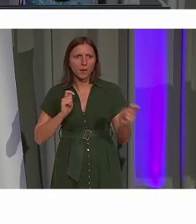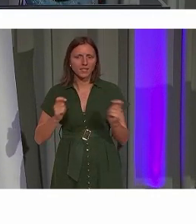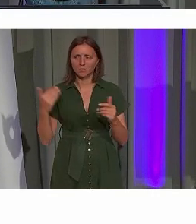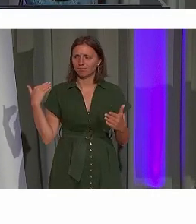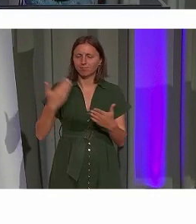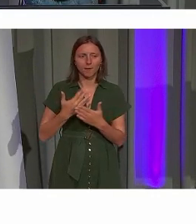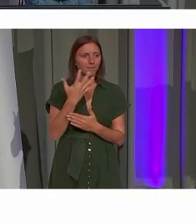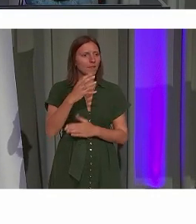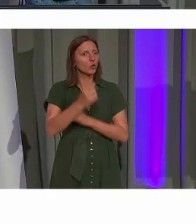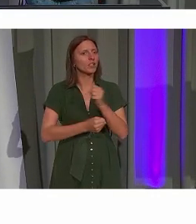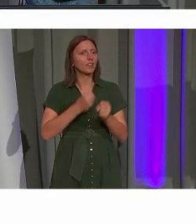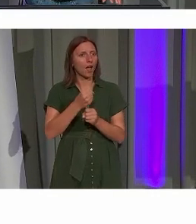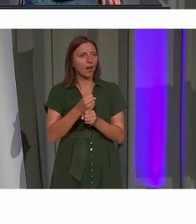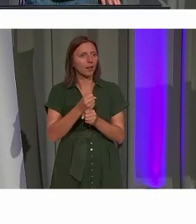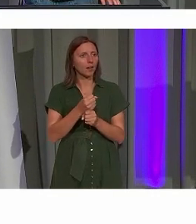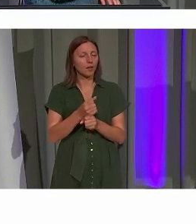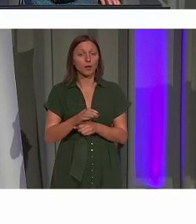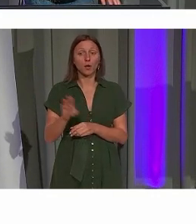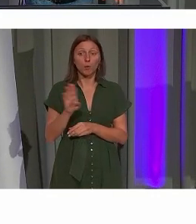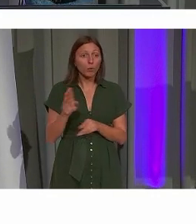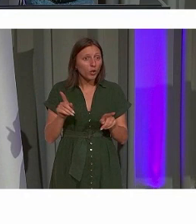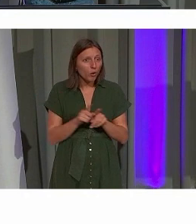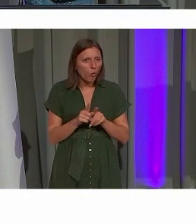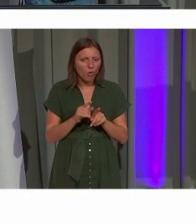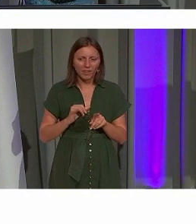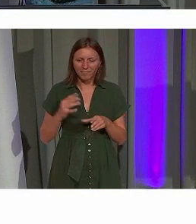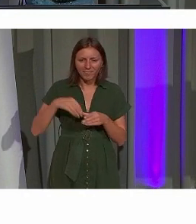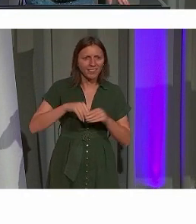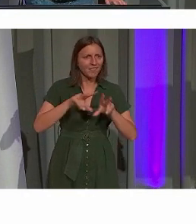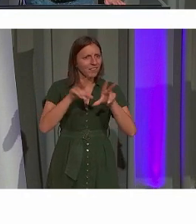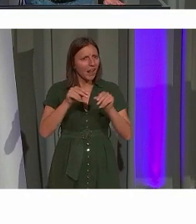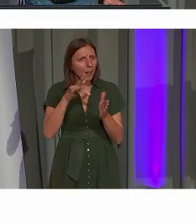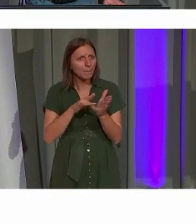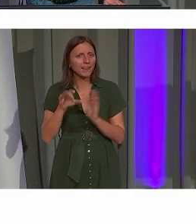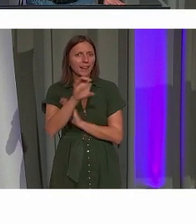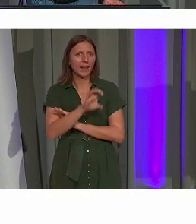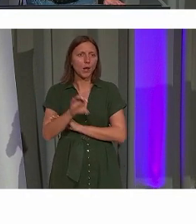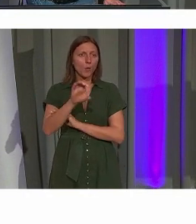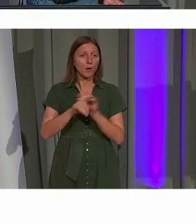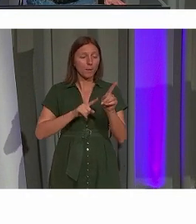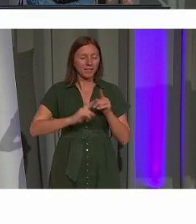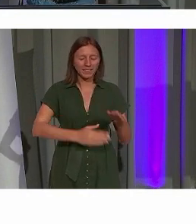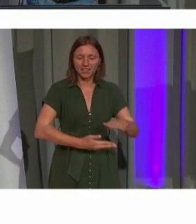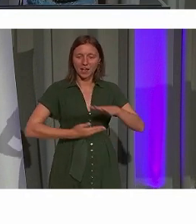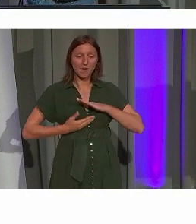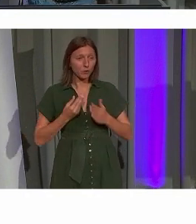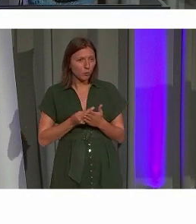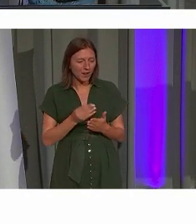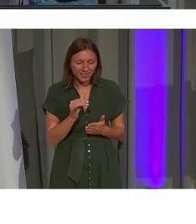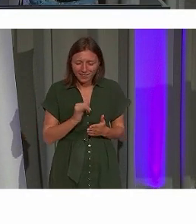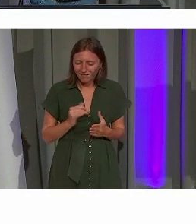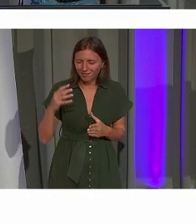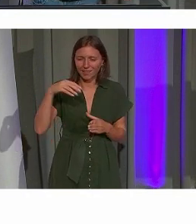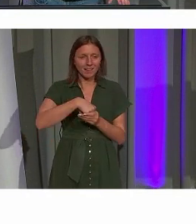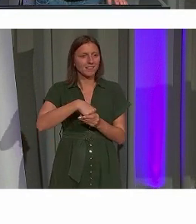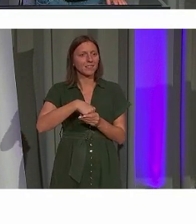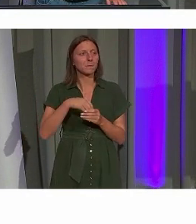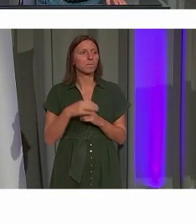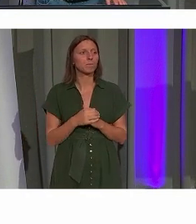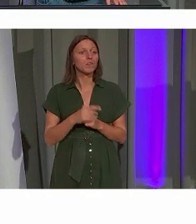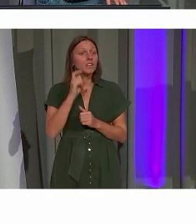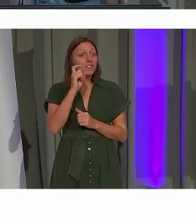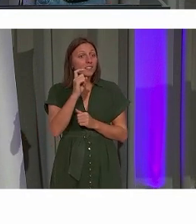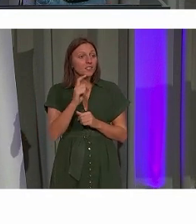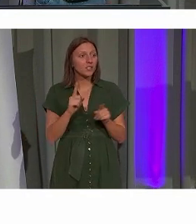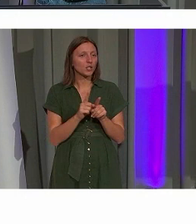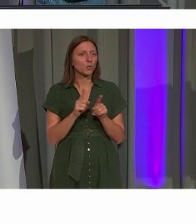does actually show many transformations that happened during the last 150 years. The